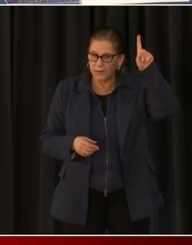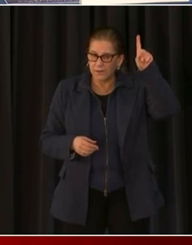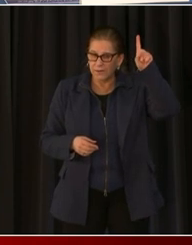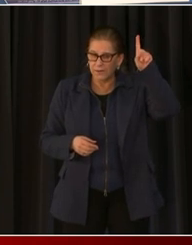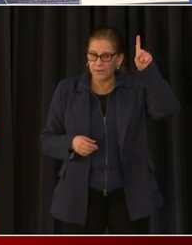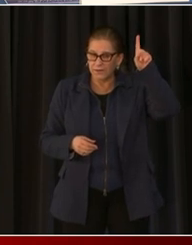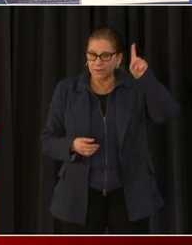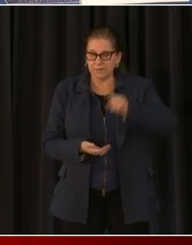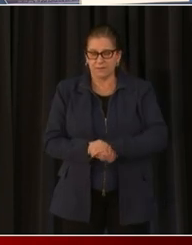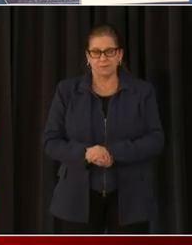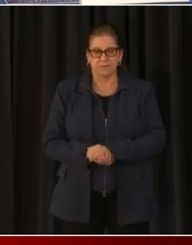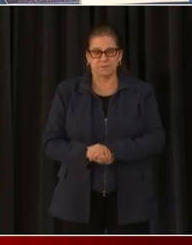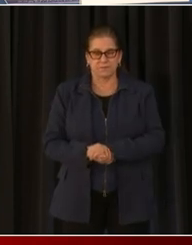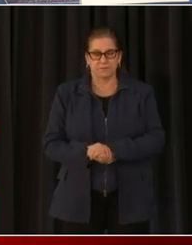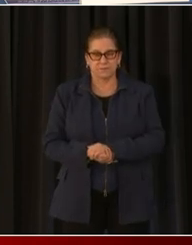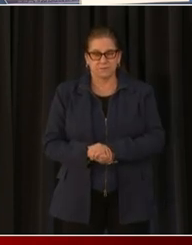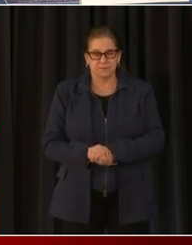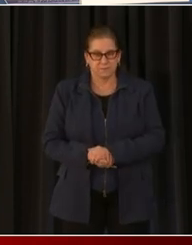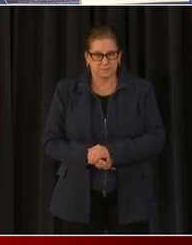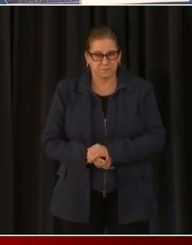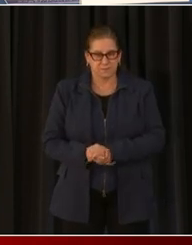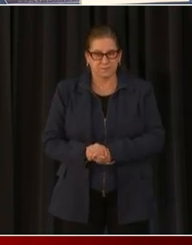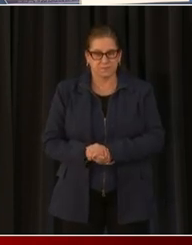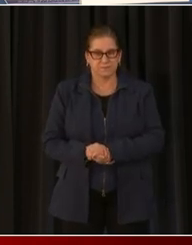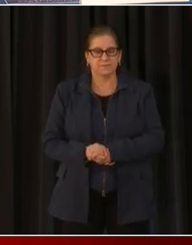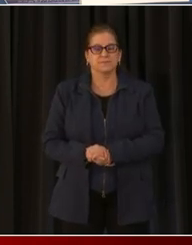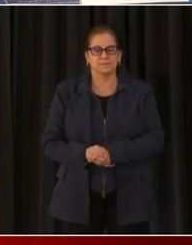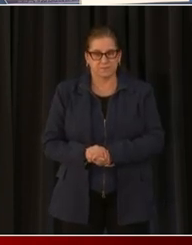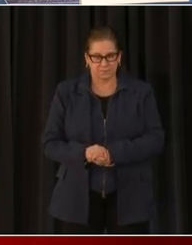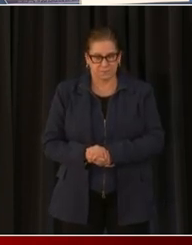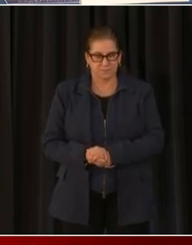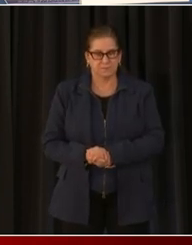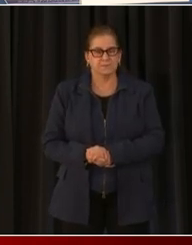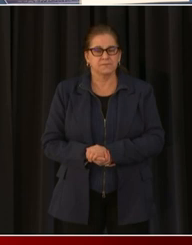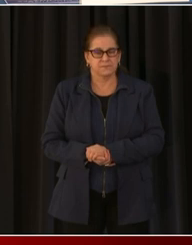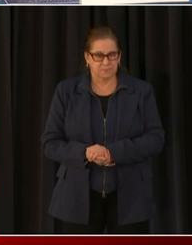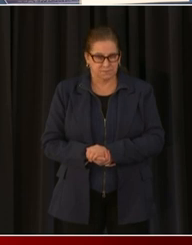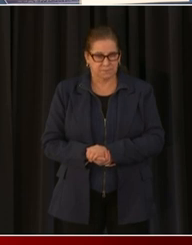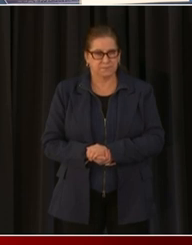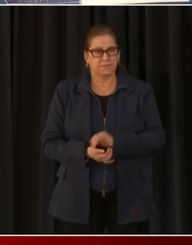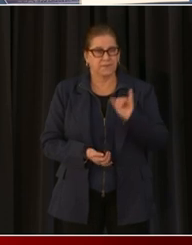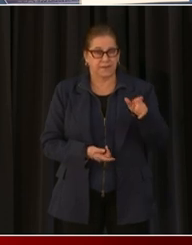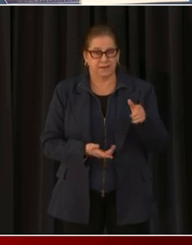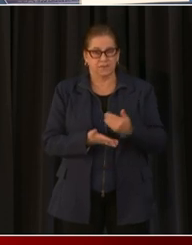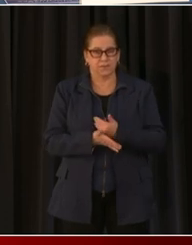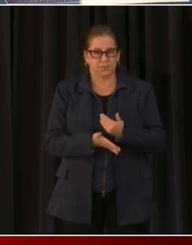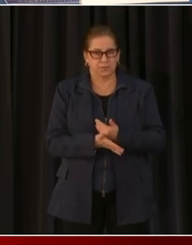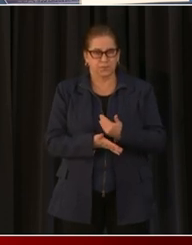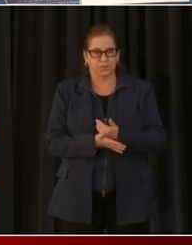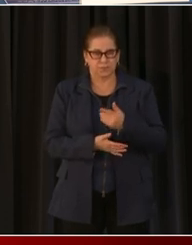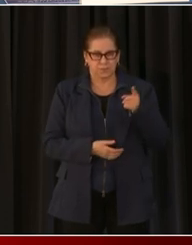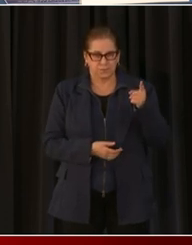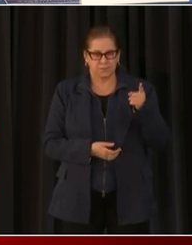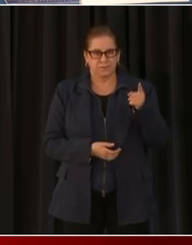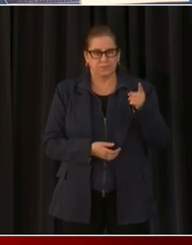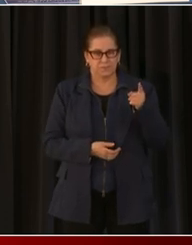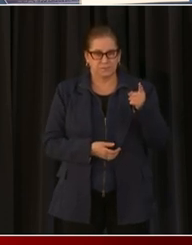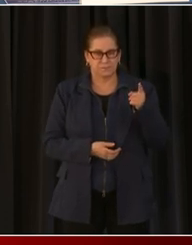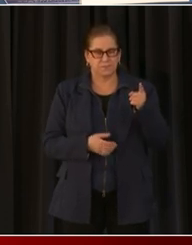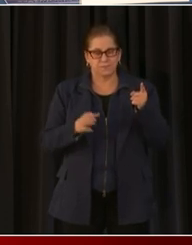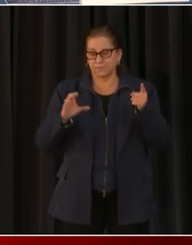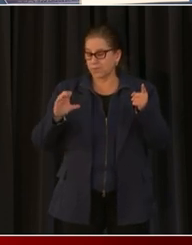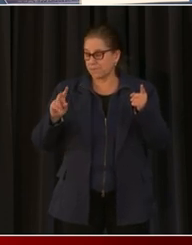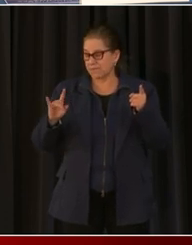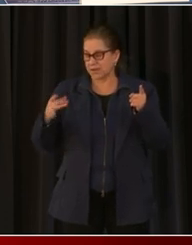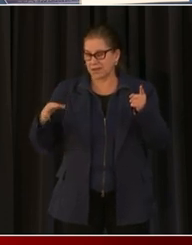we look at that has been positive in the district for quite some time is our test positivity rate. So this is the number